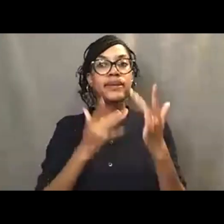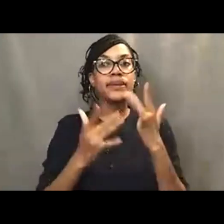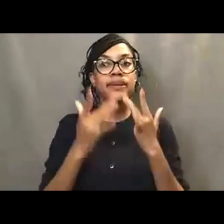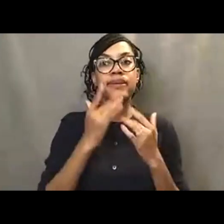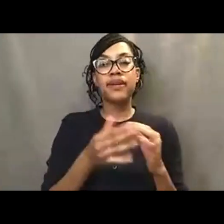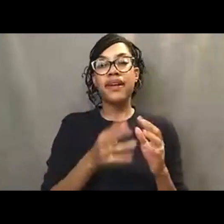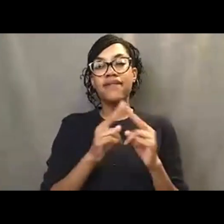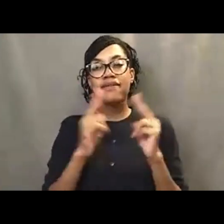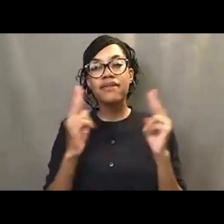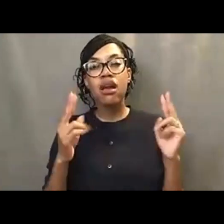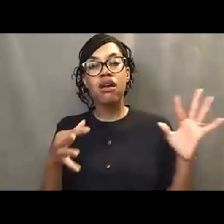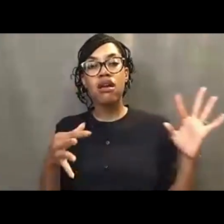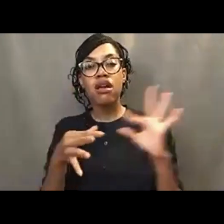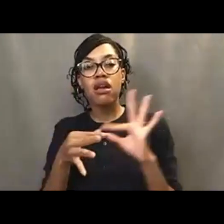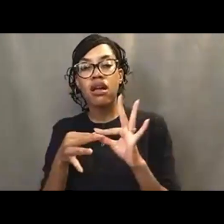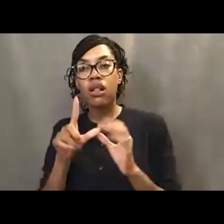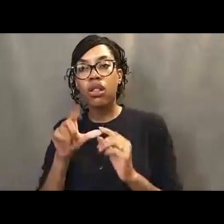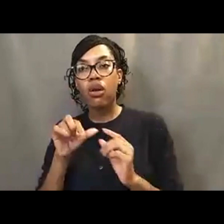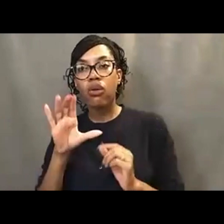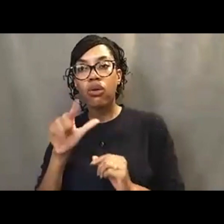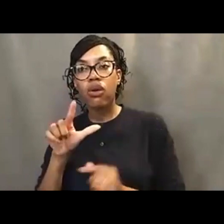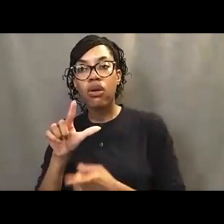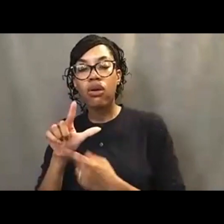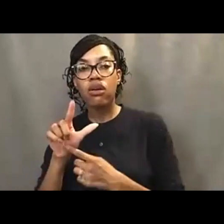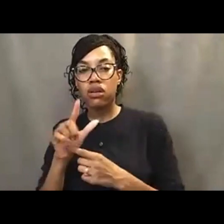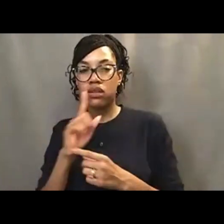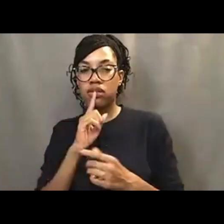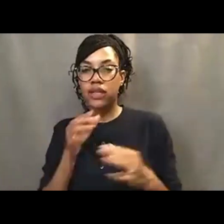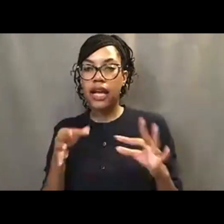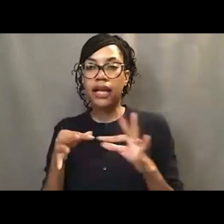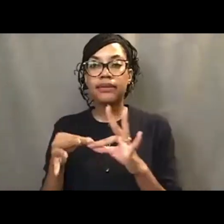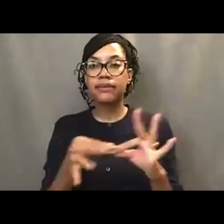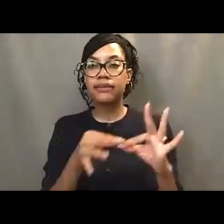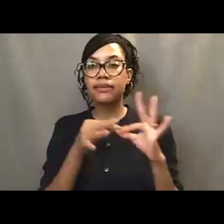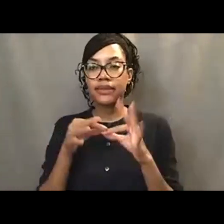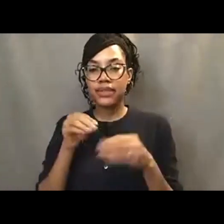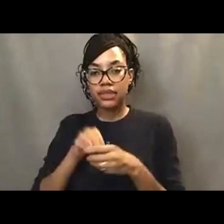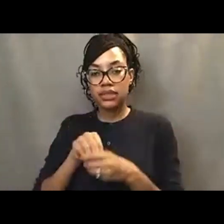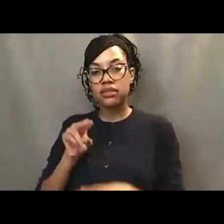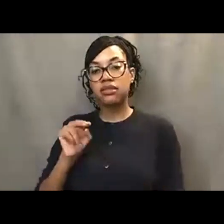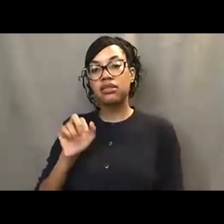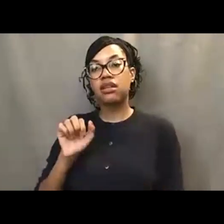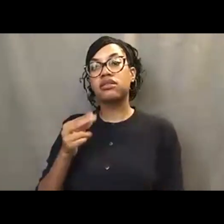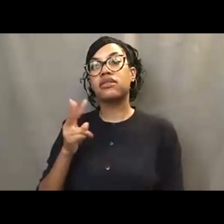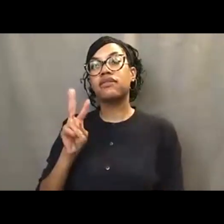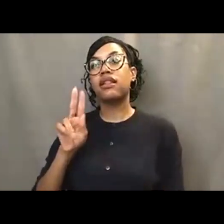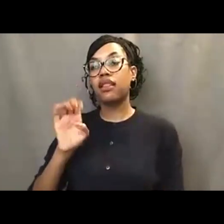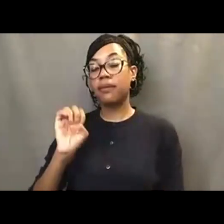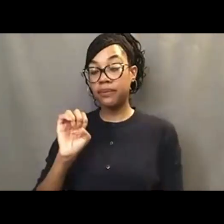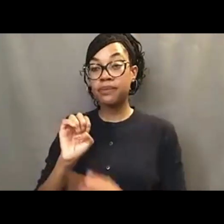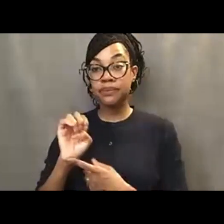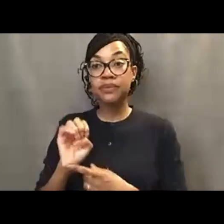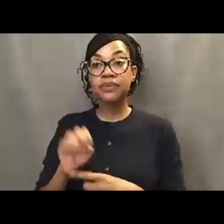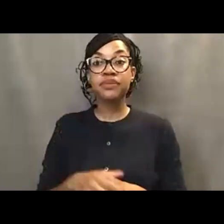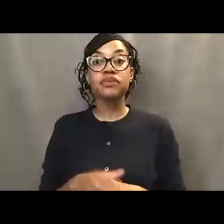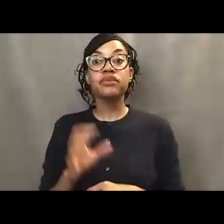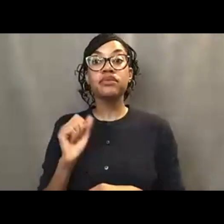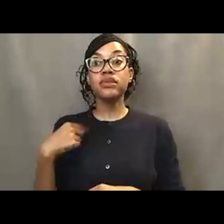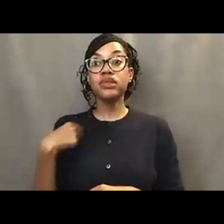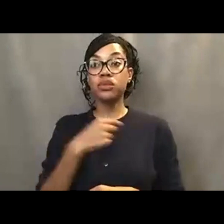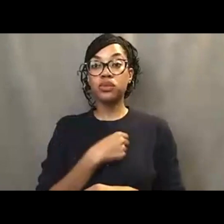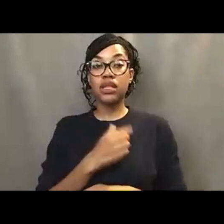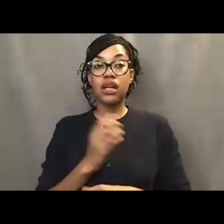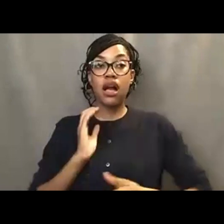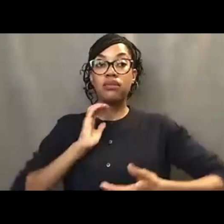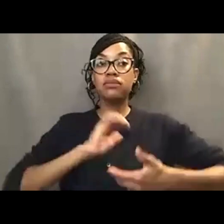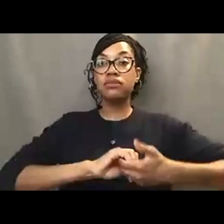to the communities that we serve in our schools in Nashville. And so we have joined with a